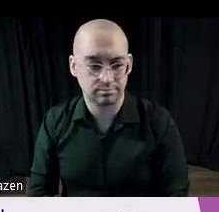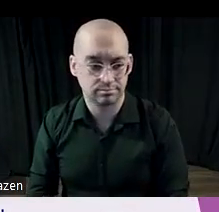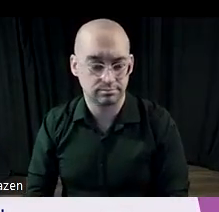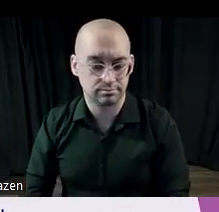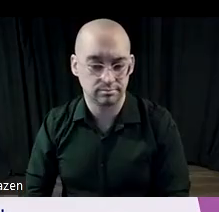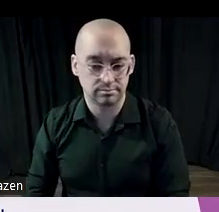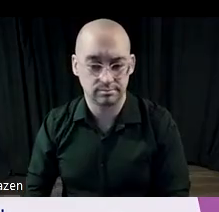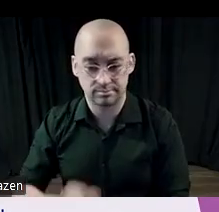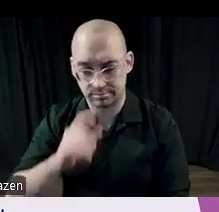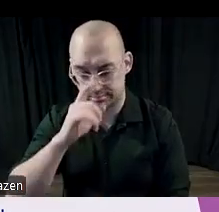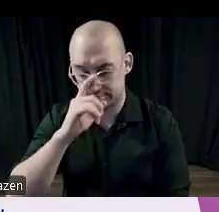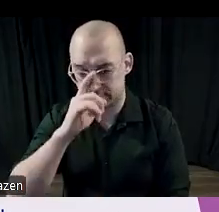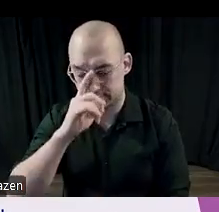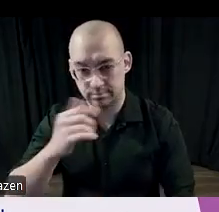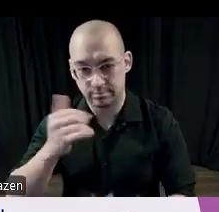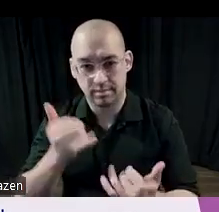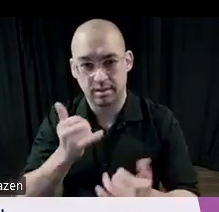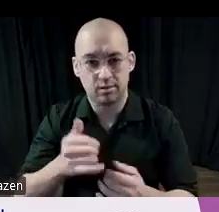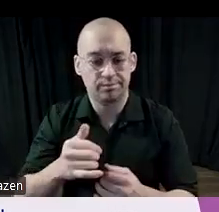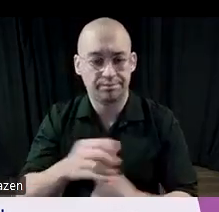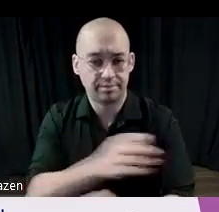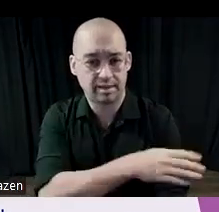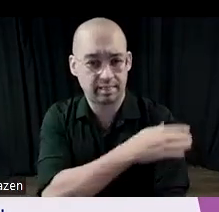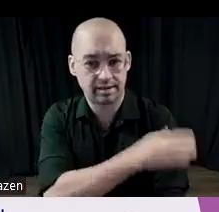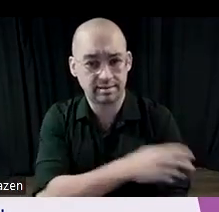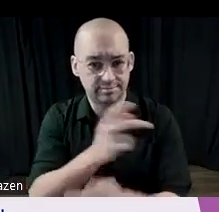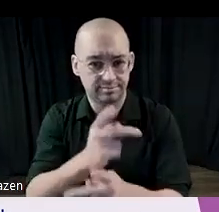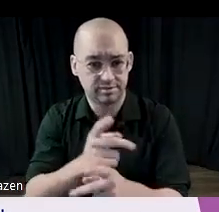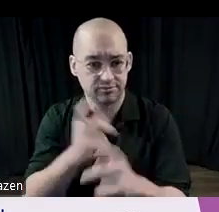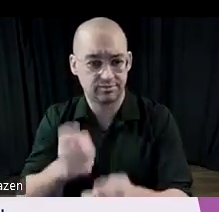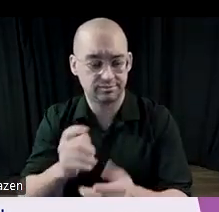All right, now on to clinical and caregiving. Next slide.